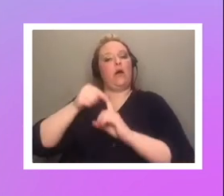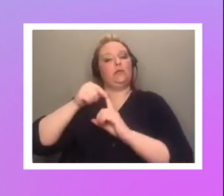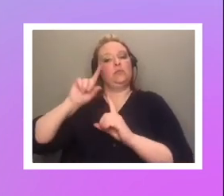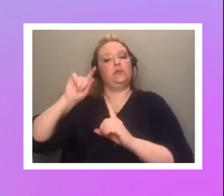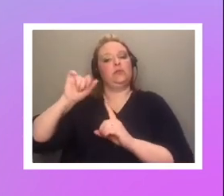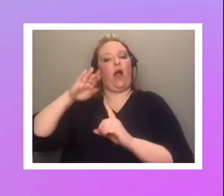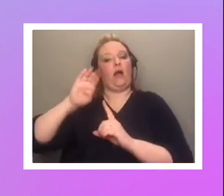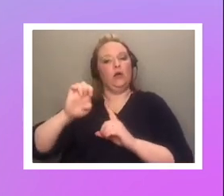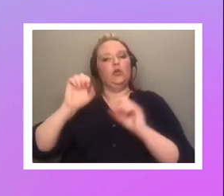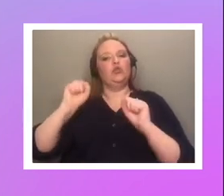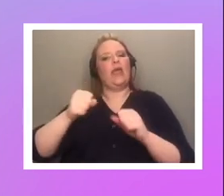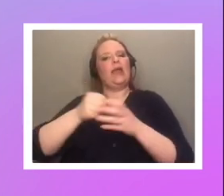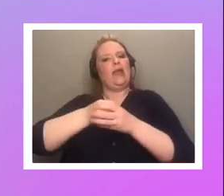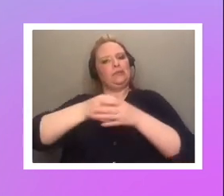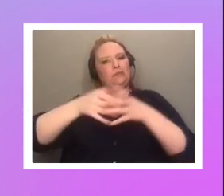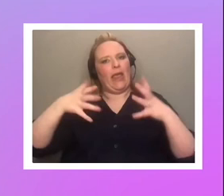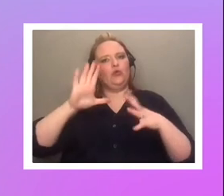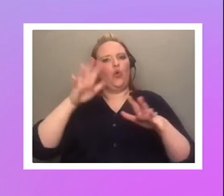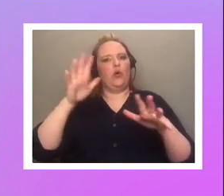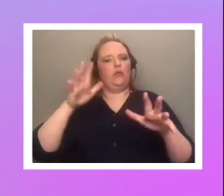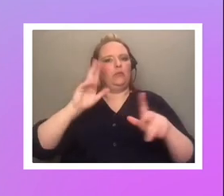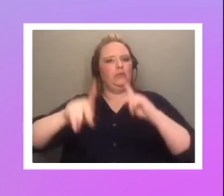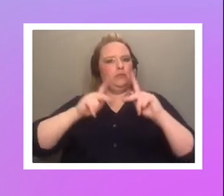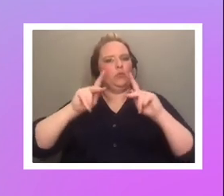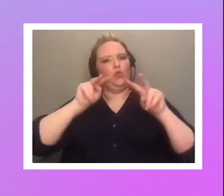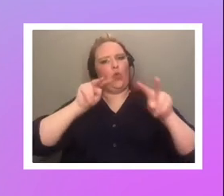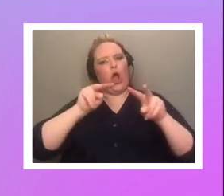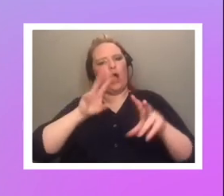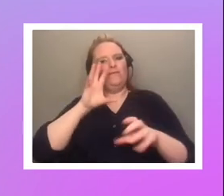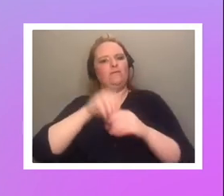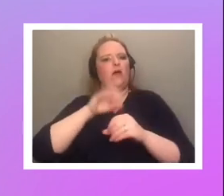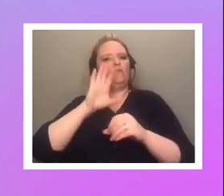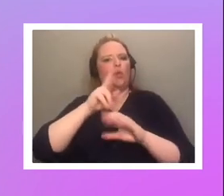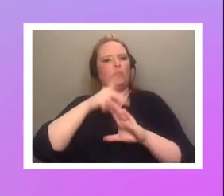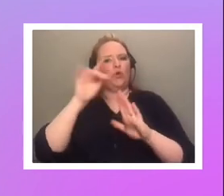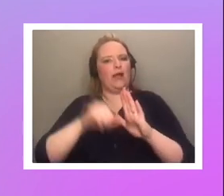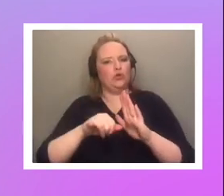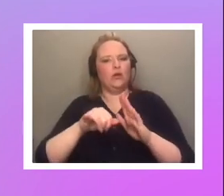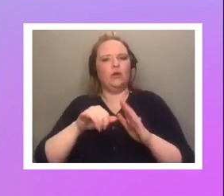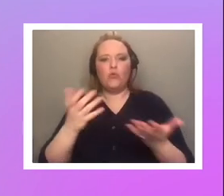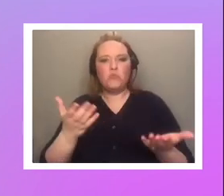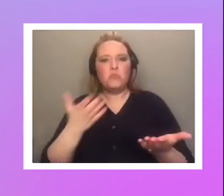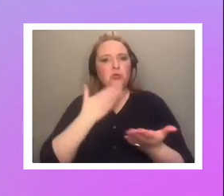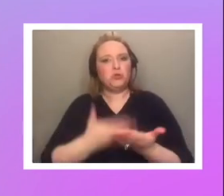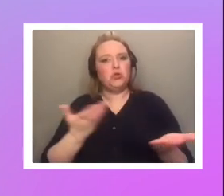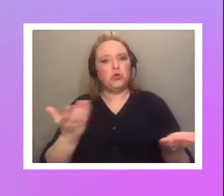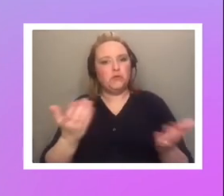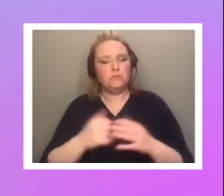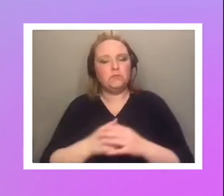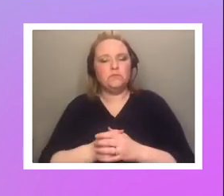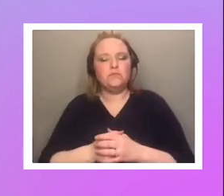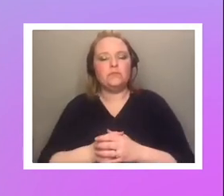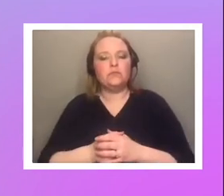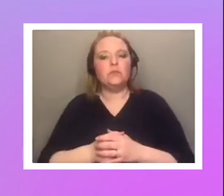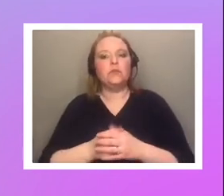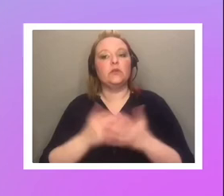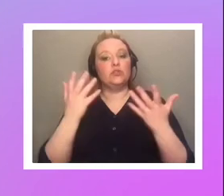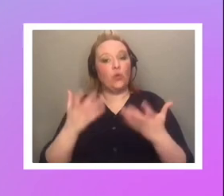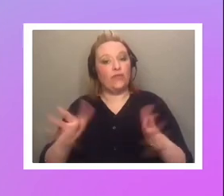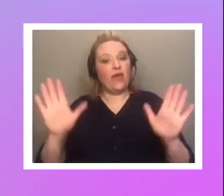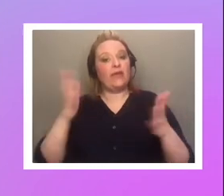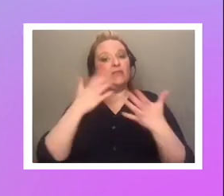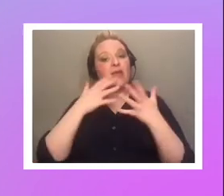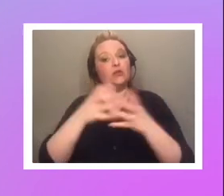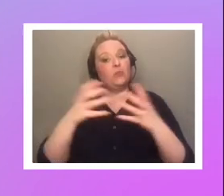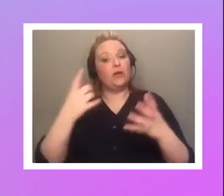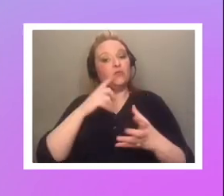the audience who can meaningfully participate in the projects that you make. And that's never a bad thing. So with that, thanks so much